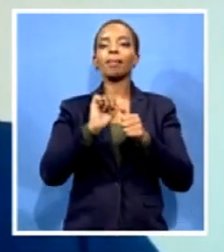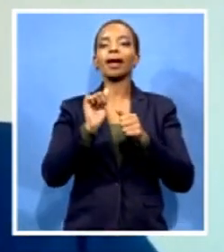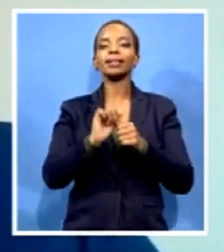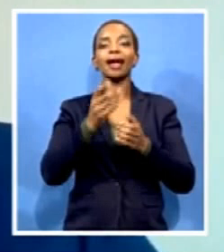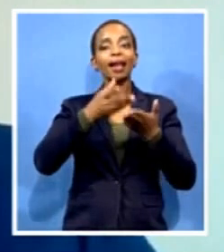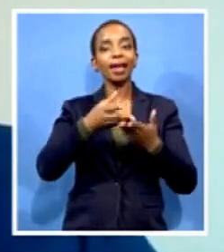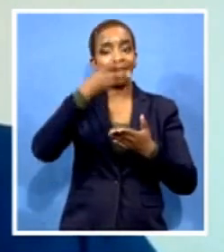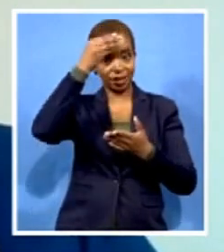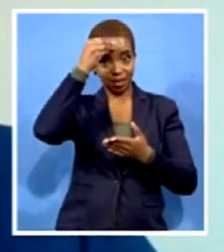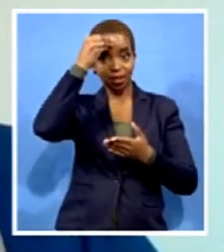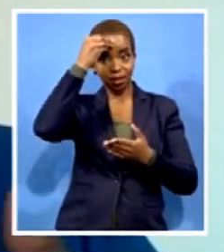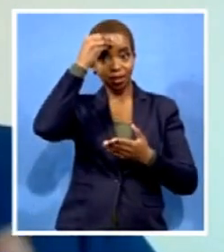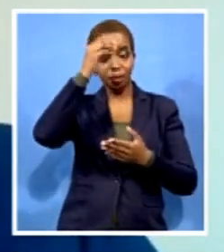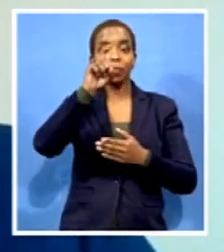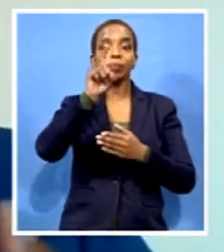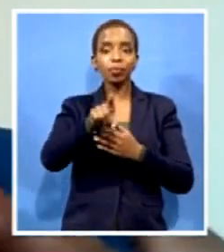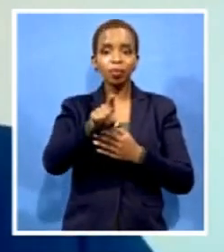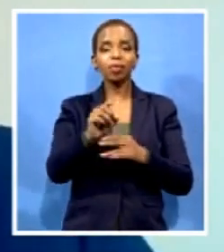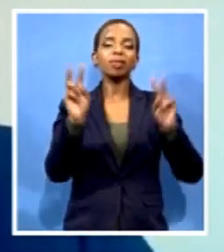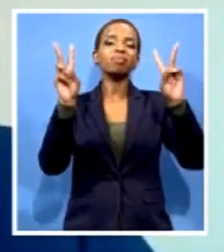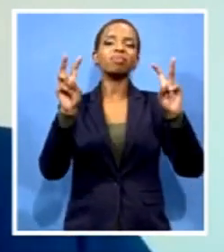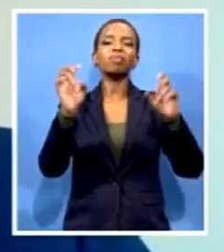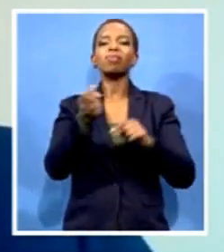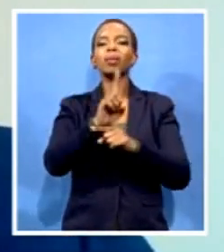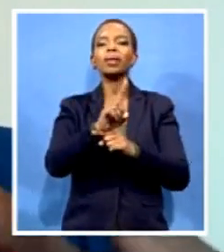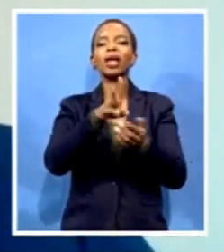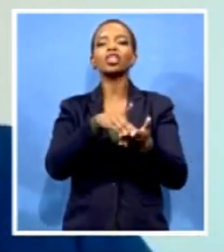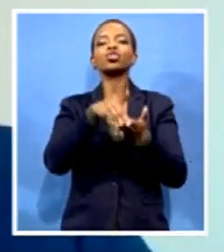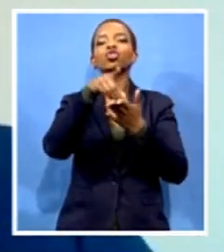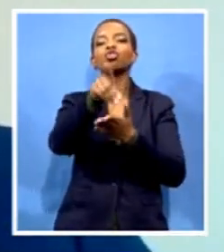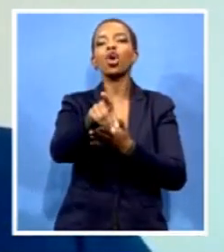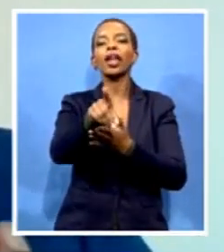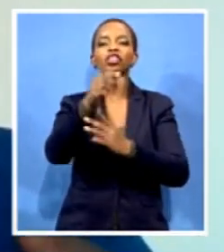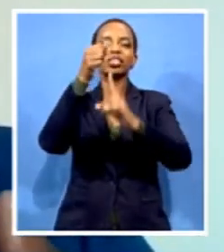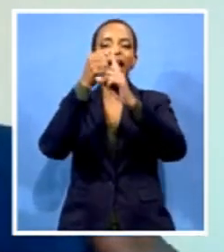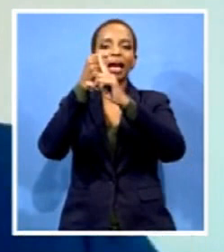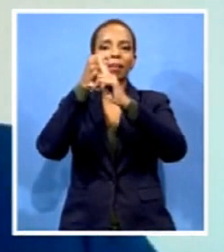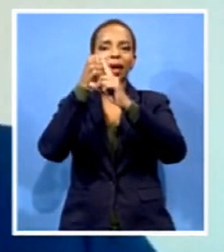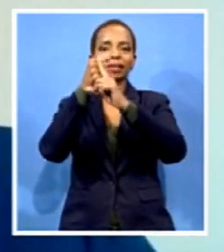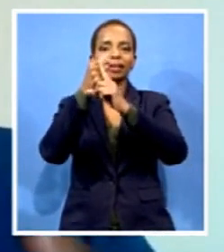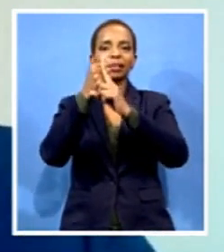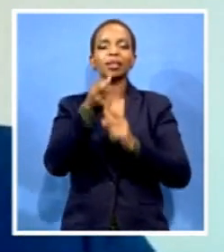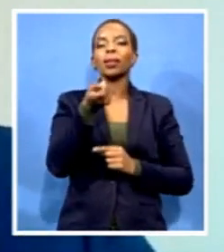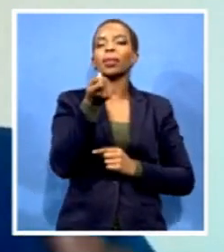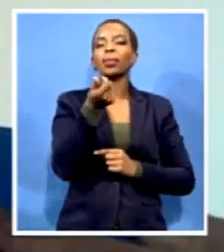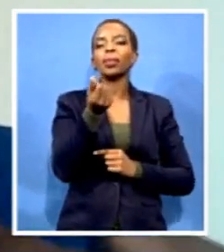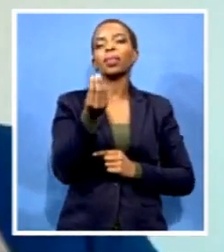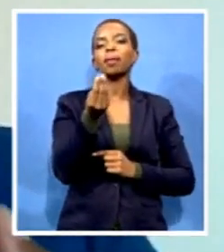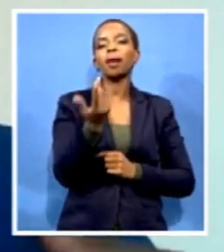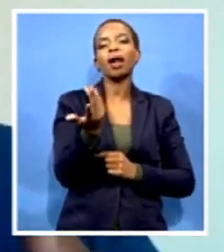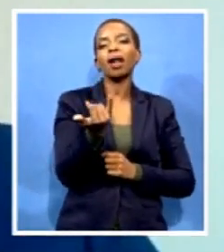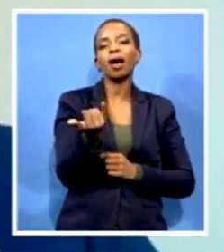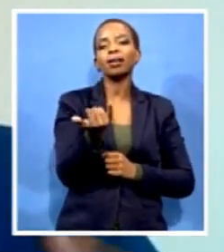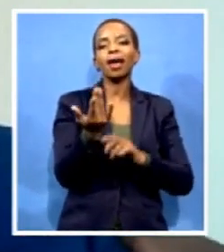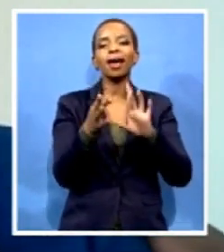donation campaign to say as little as $10 in terms of contribution. That can help a learner to